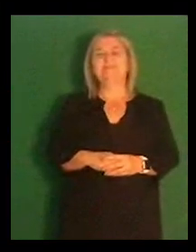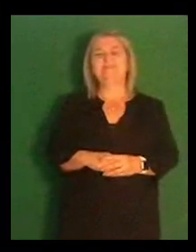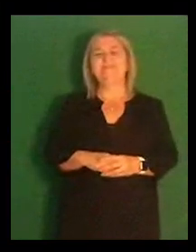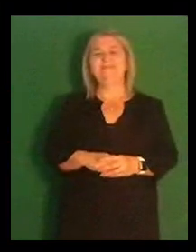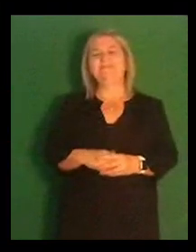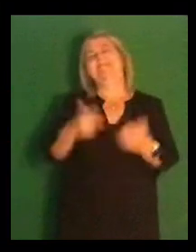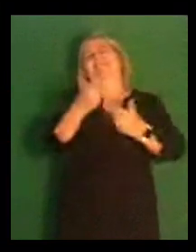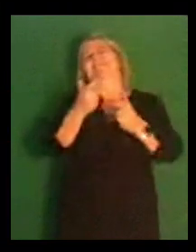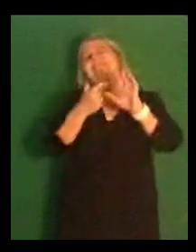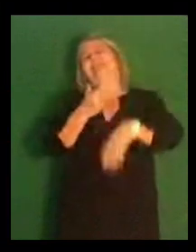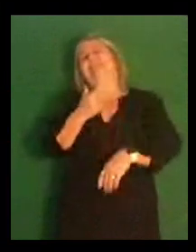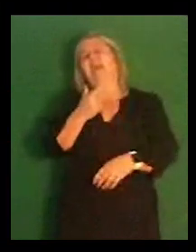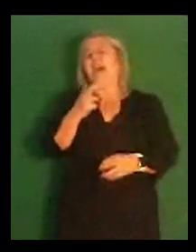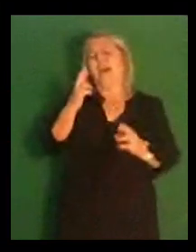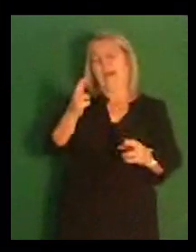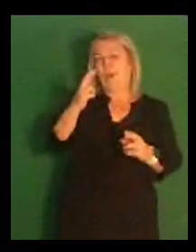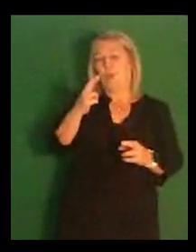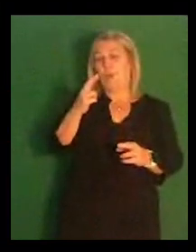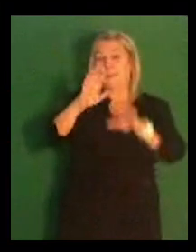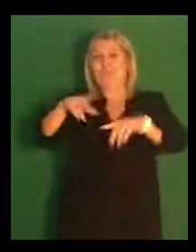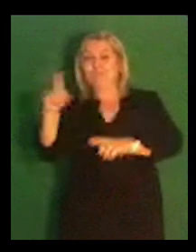I was hoping they were going to pop in.